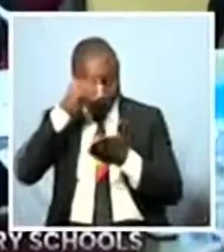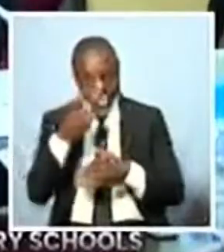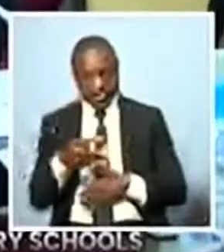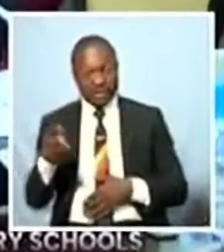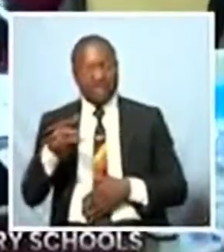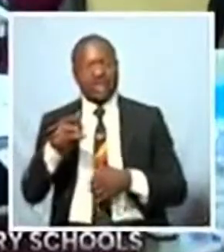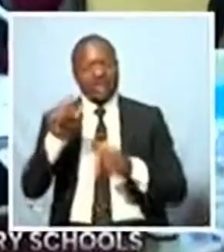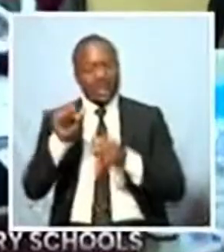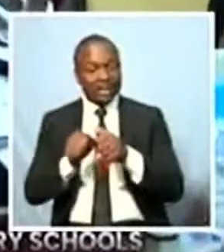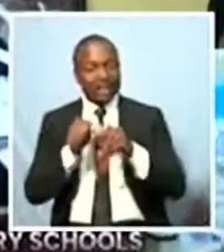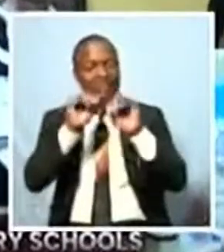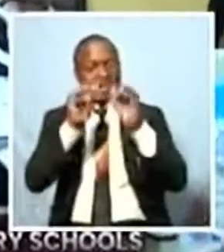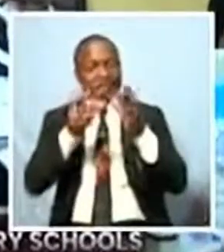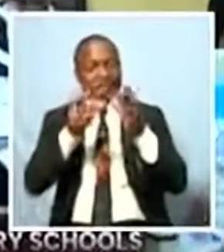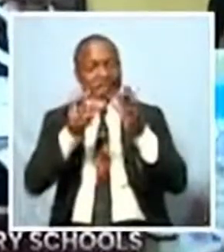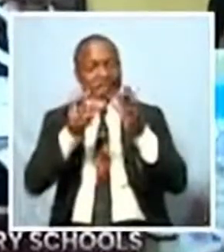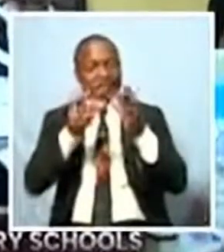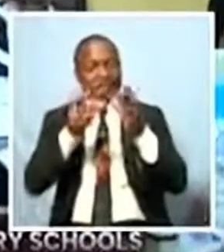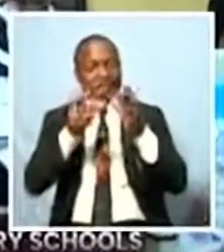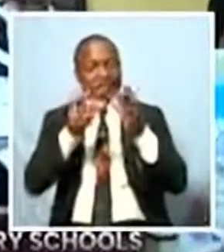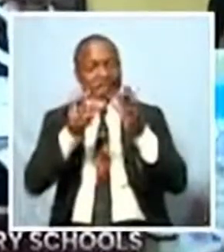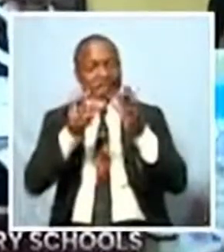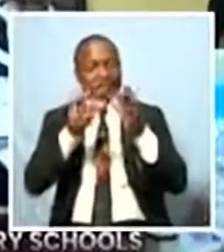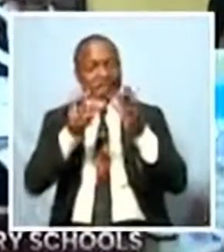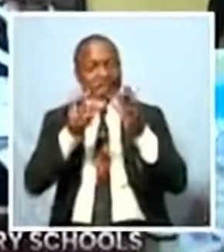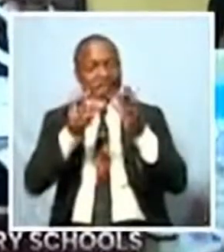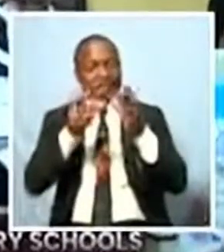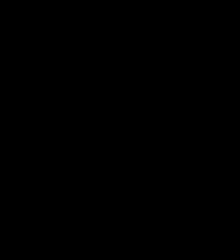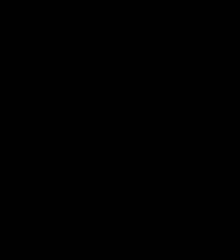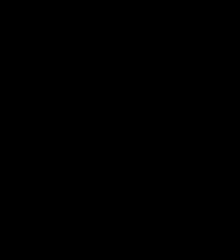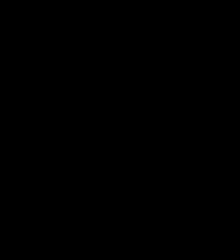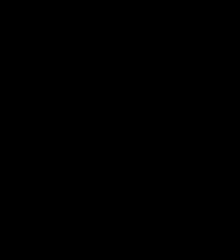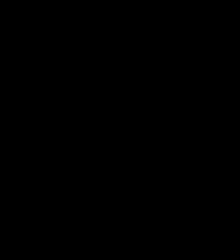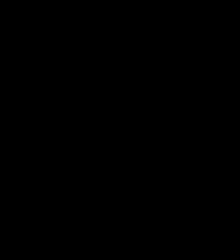have all the books that are,